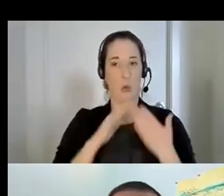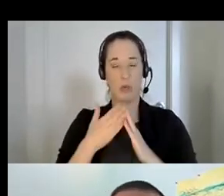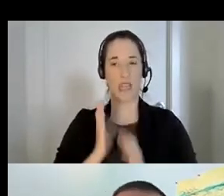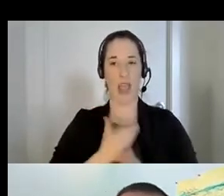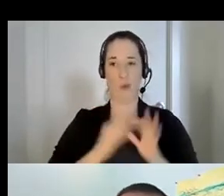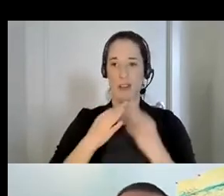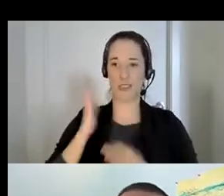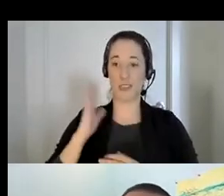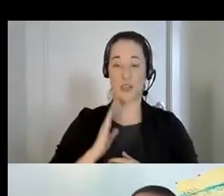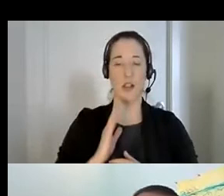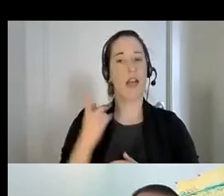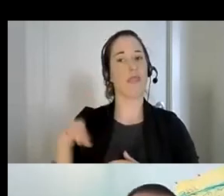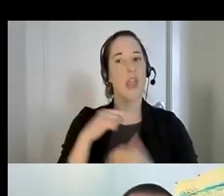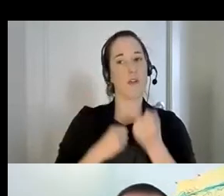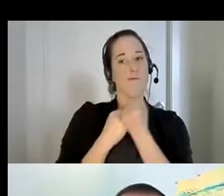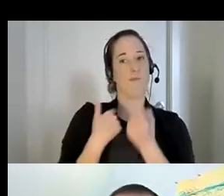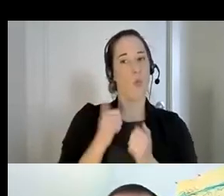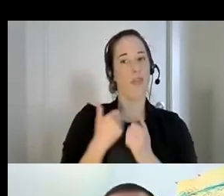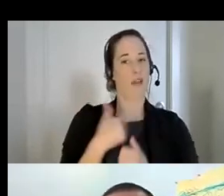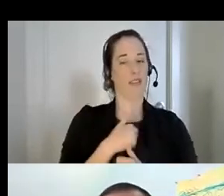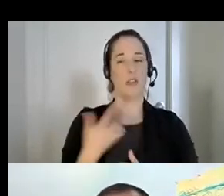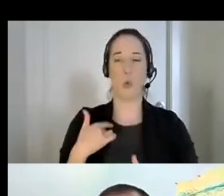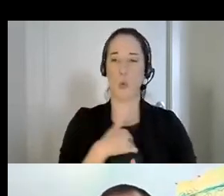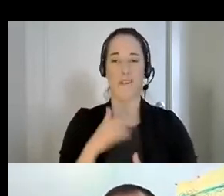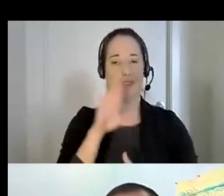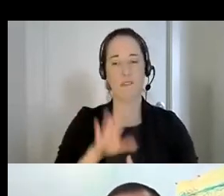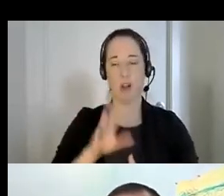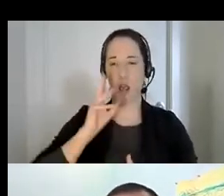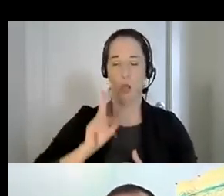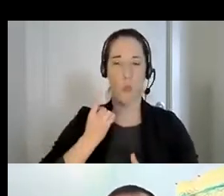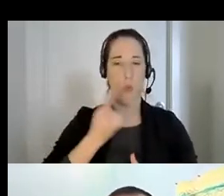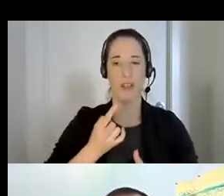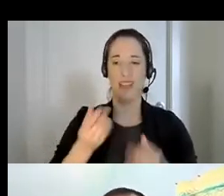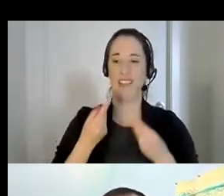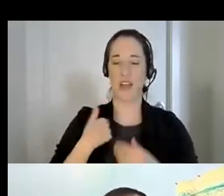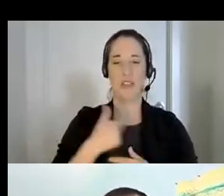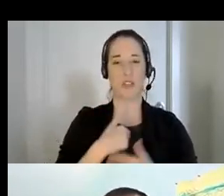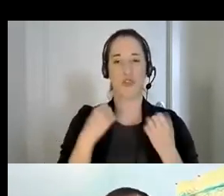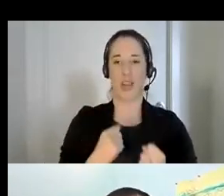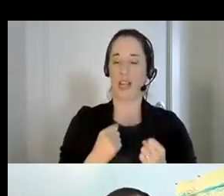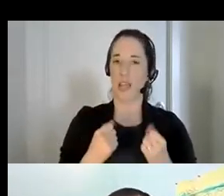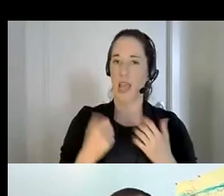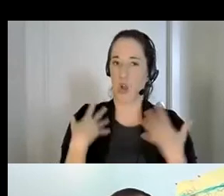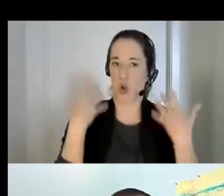communities are with us, that we are never alone, gives us the strength and courage to make systemic level changes.